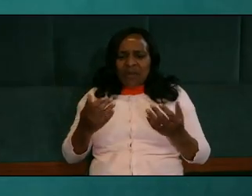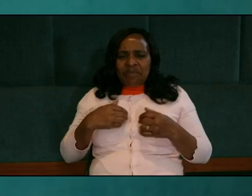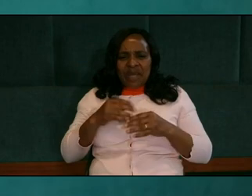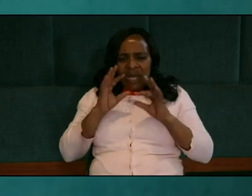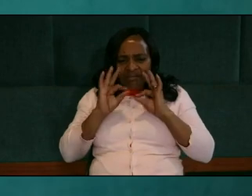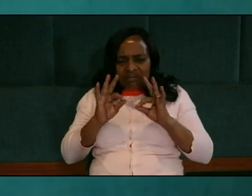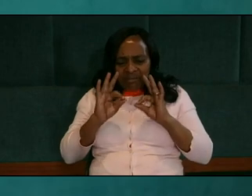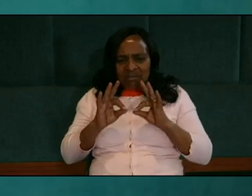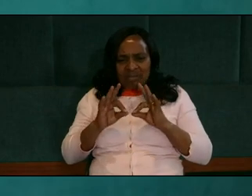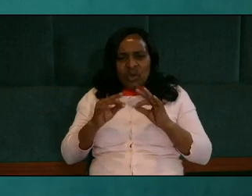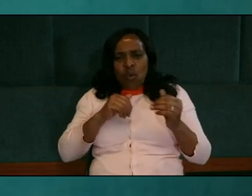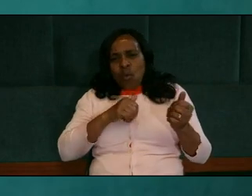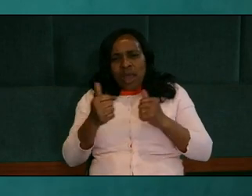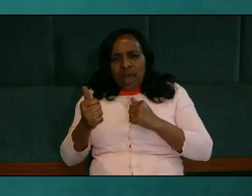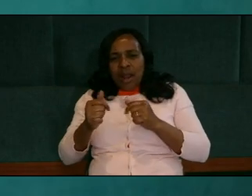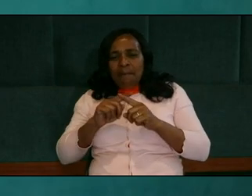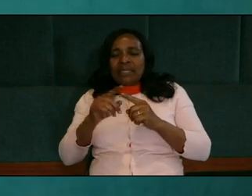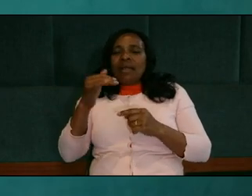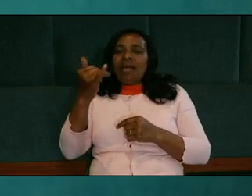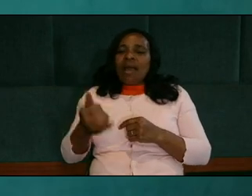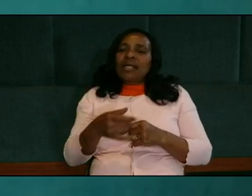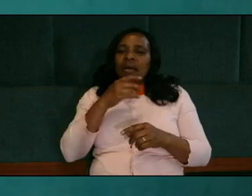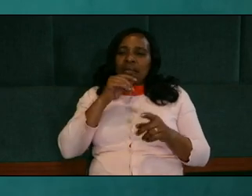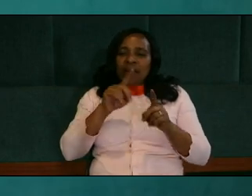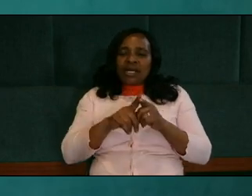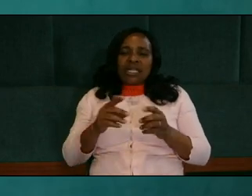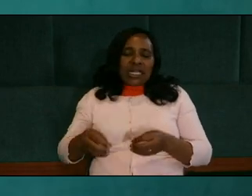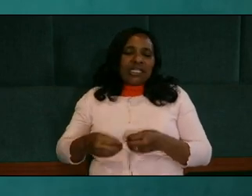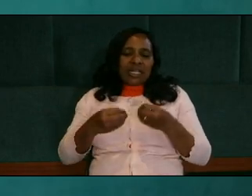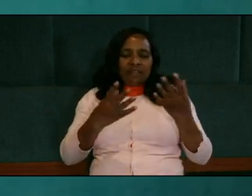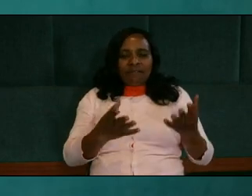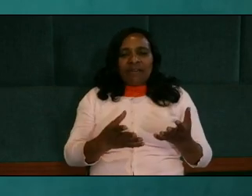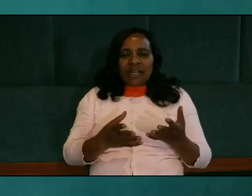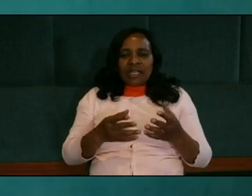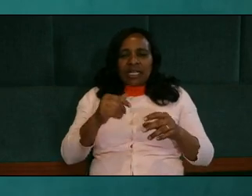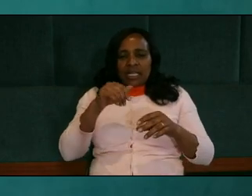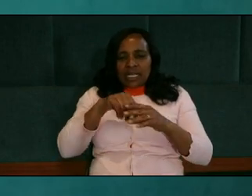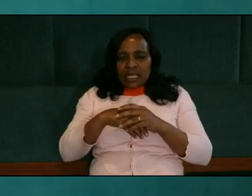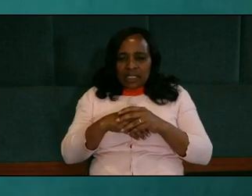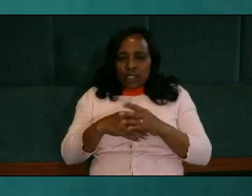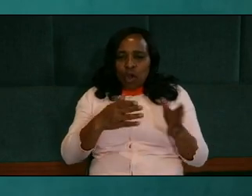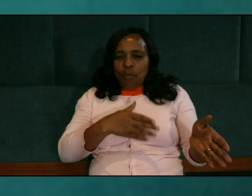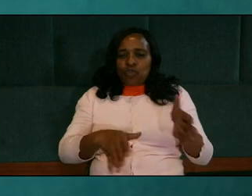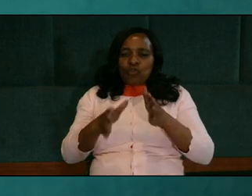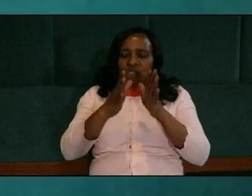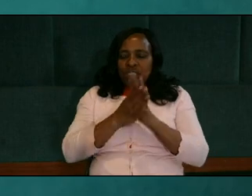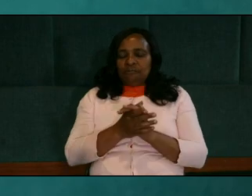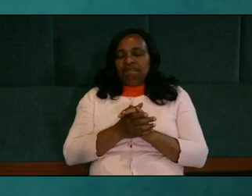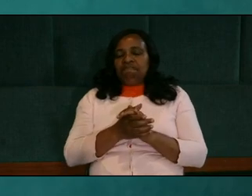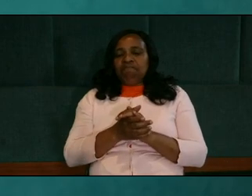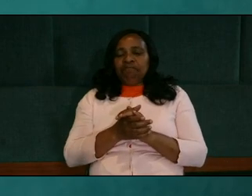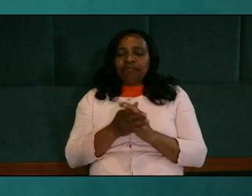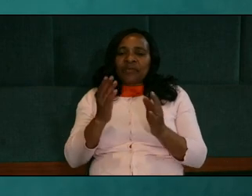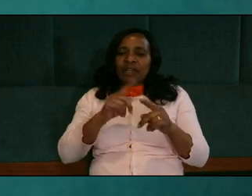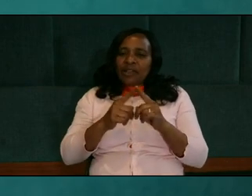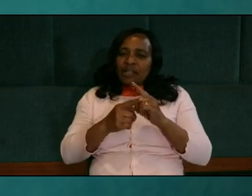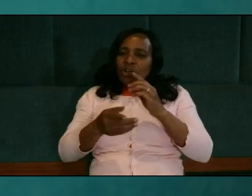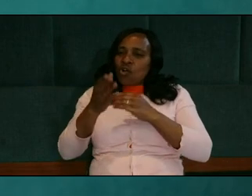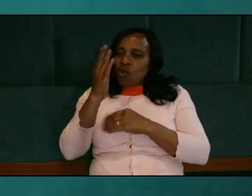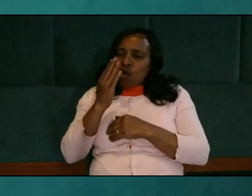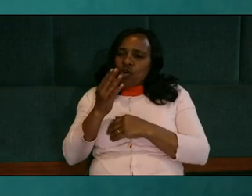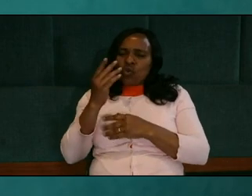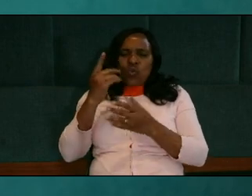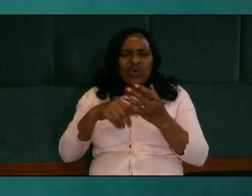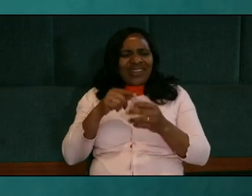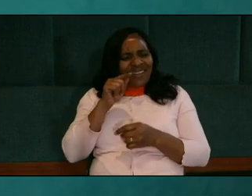I look whatever. Then now his youngest brother is the one who's given the mantle. He's like, God, what